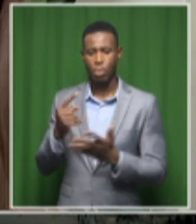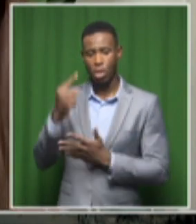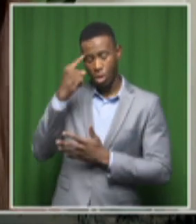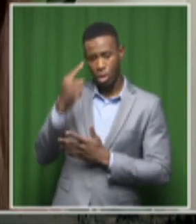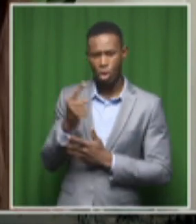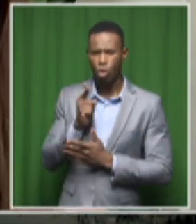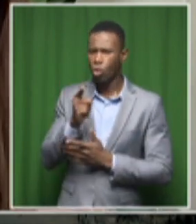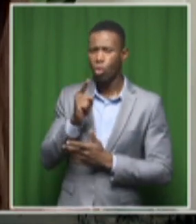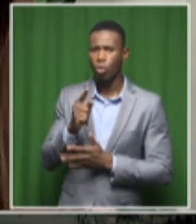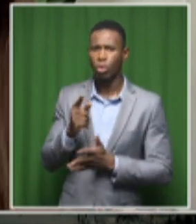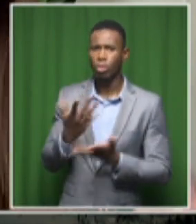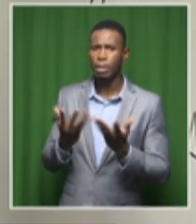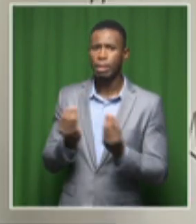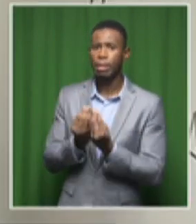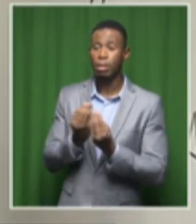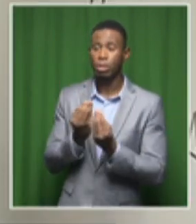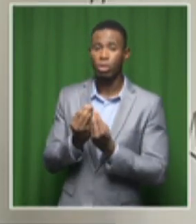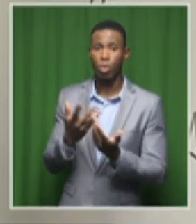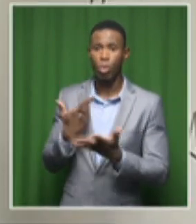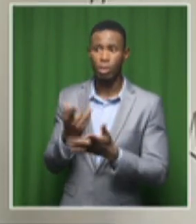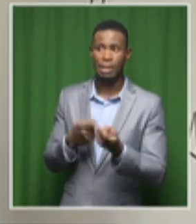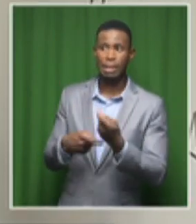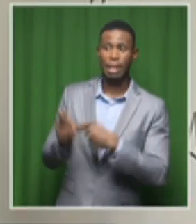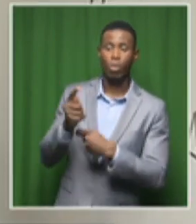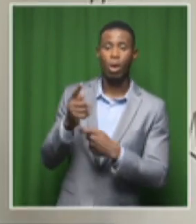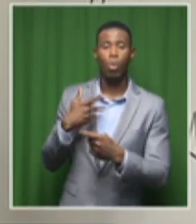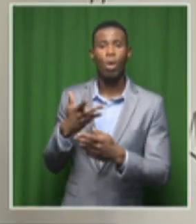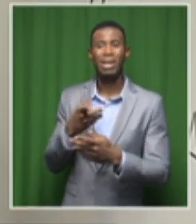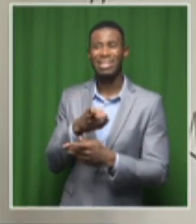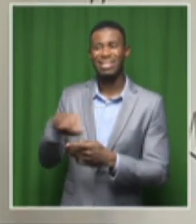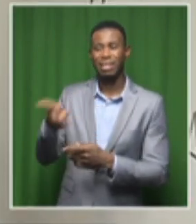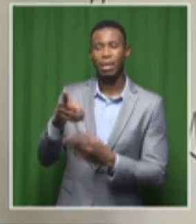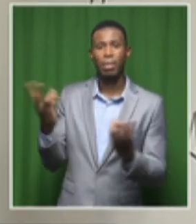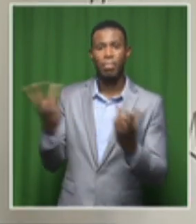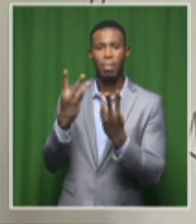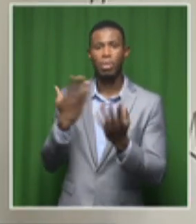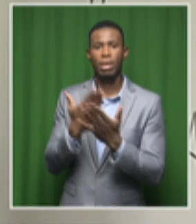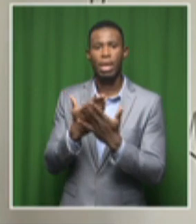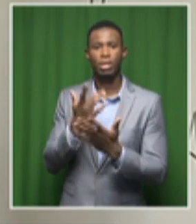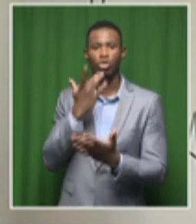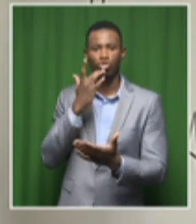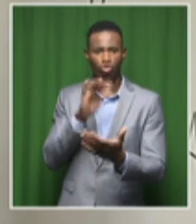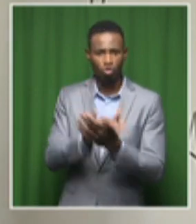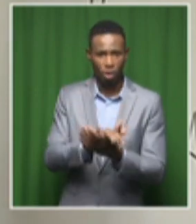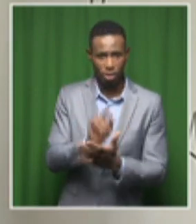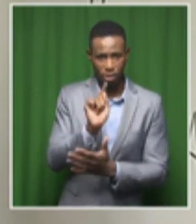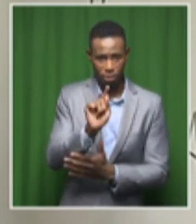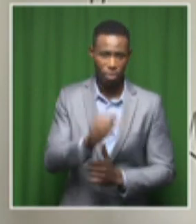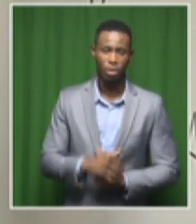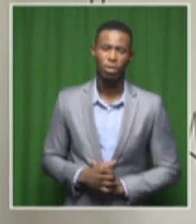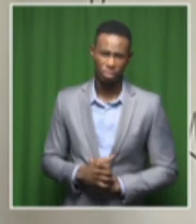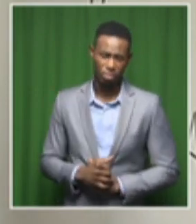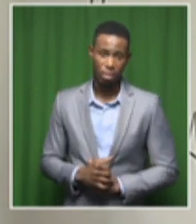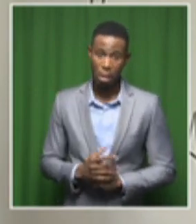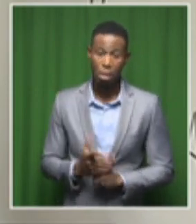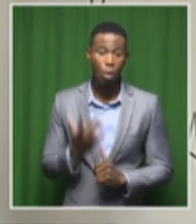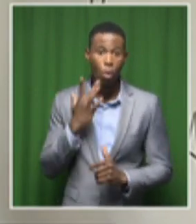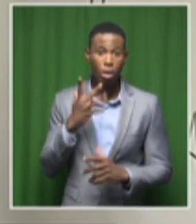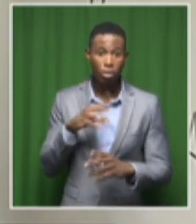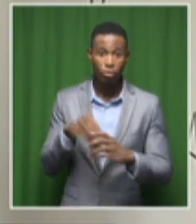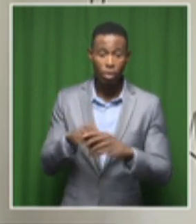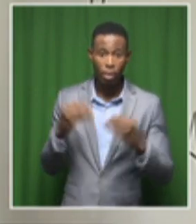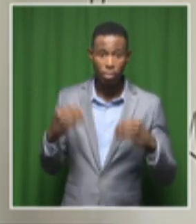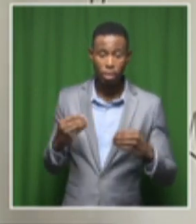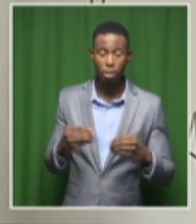you to sell, that is trust. There is nothing more important in business than trust. So for me,